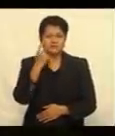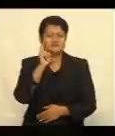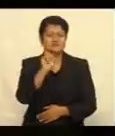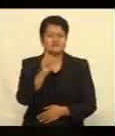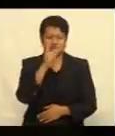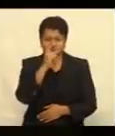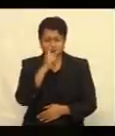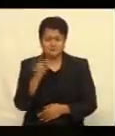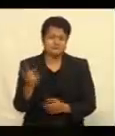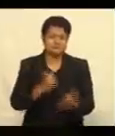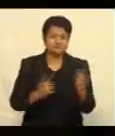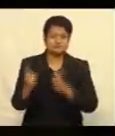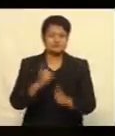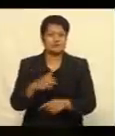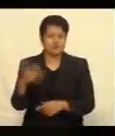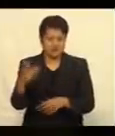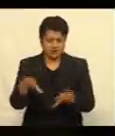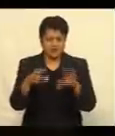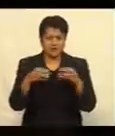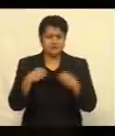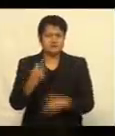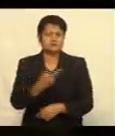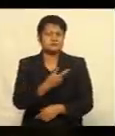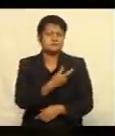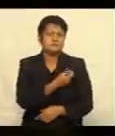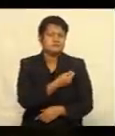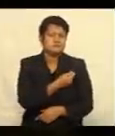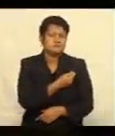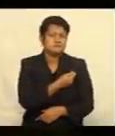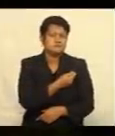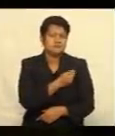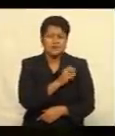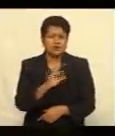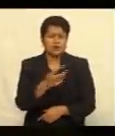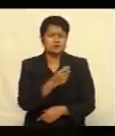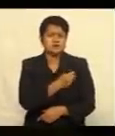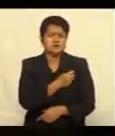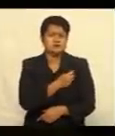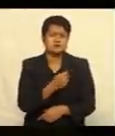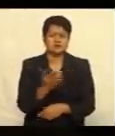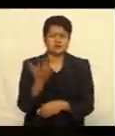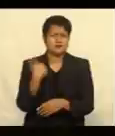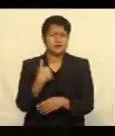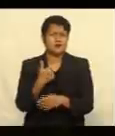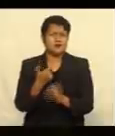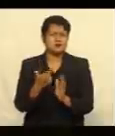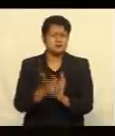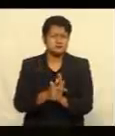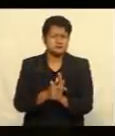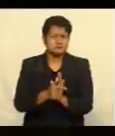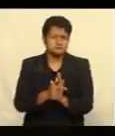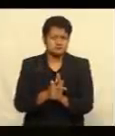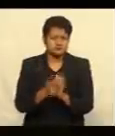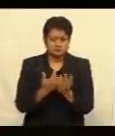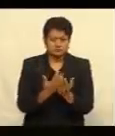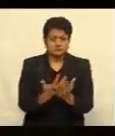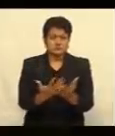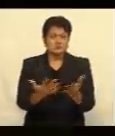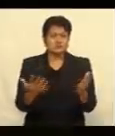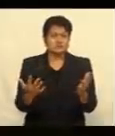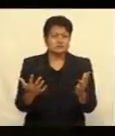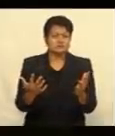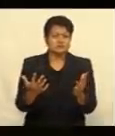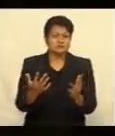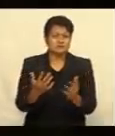jabs. There will be no vaccination drive as compared to the previous one. We have also received information that members of parliament and journalists